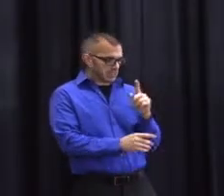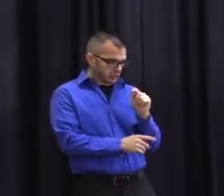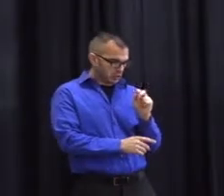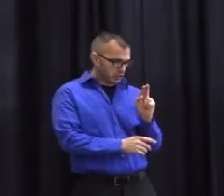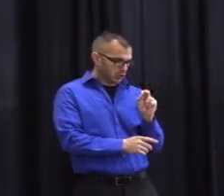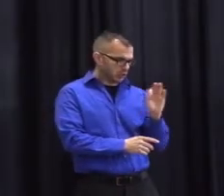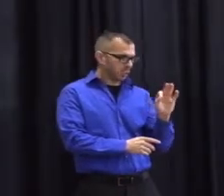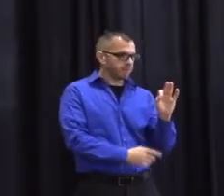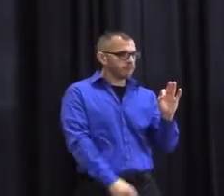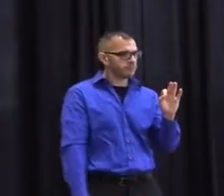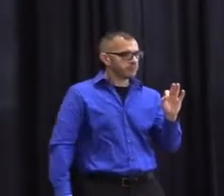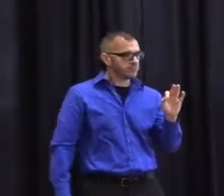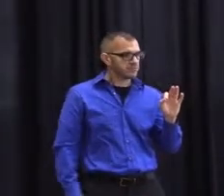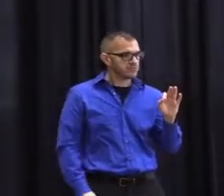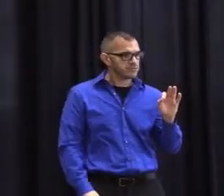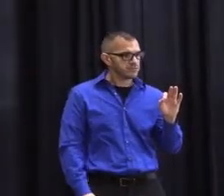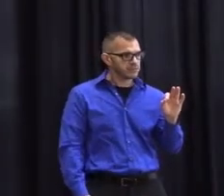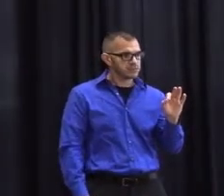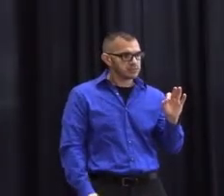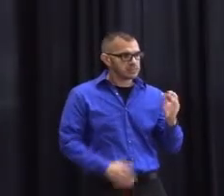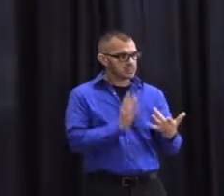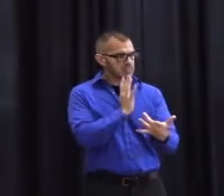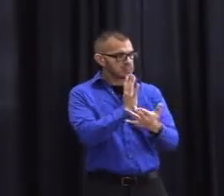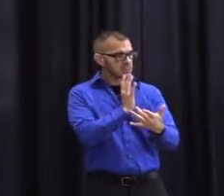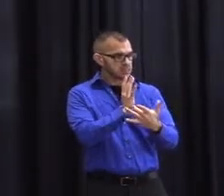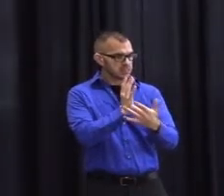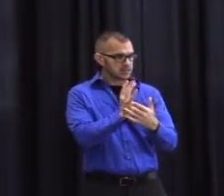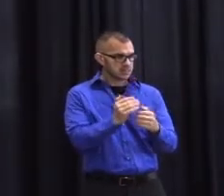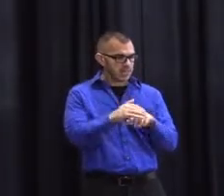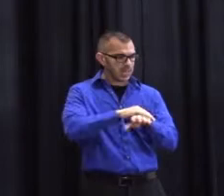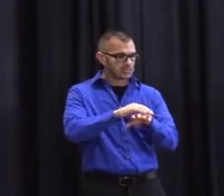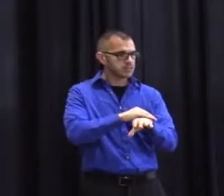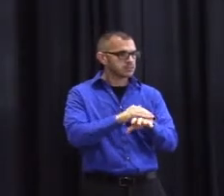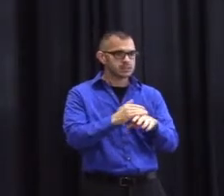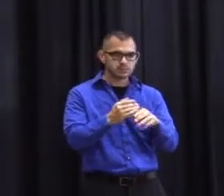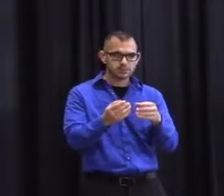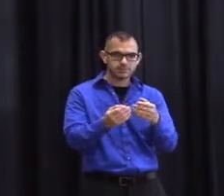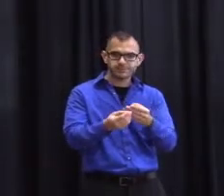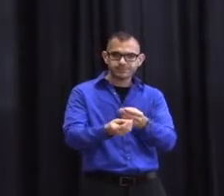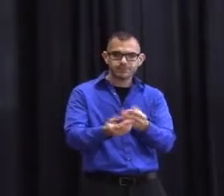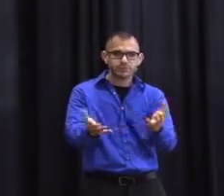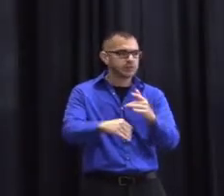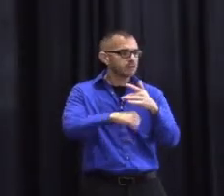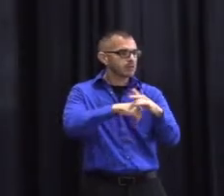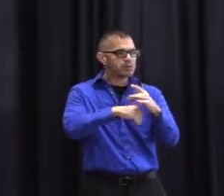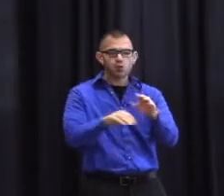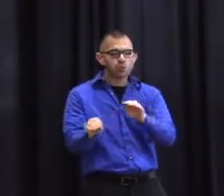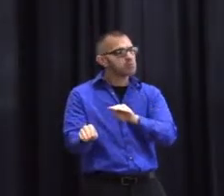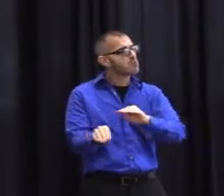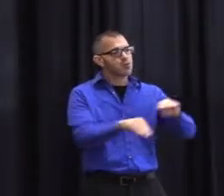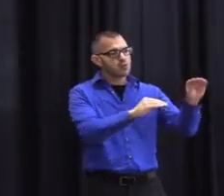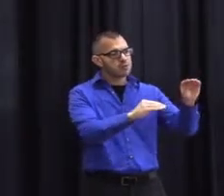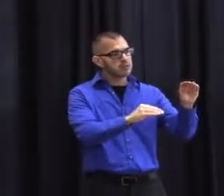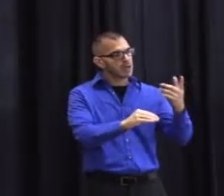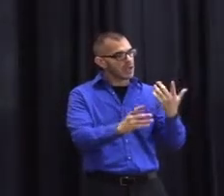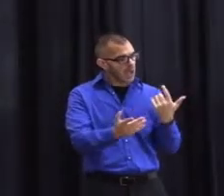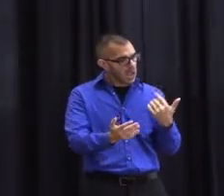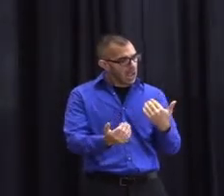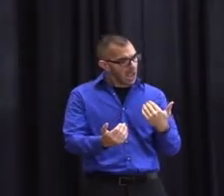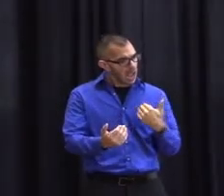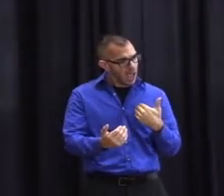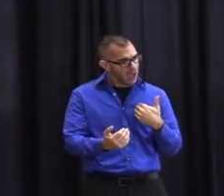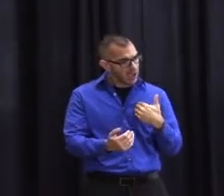turf. And this technology gives us the ability that if they move away, I have